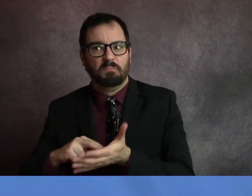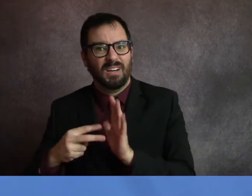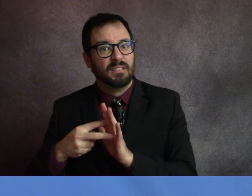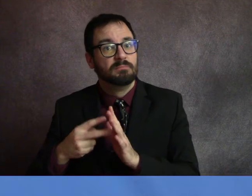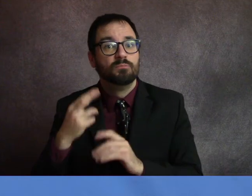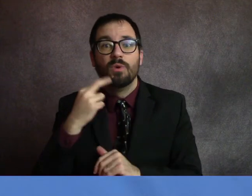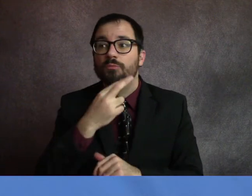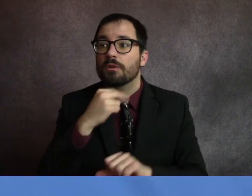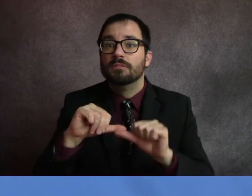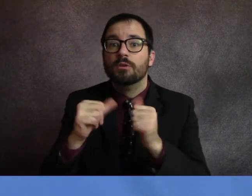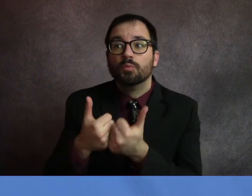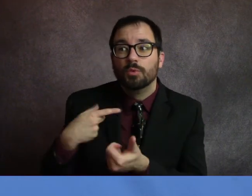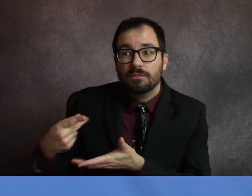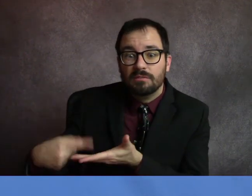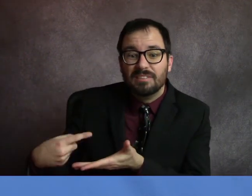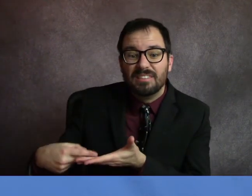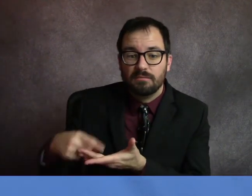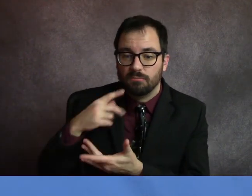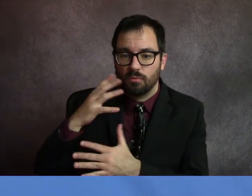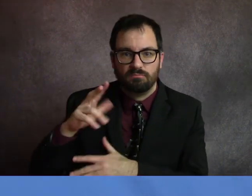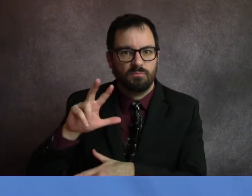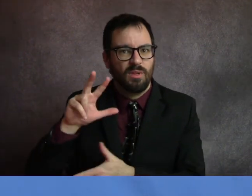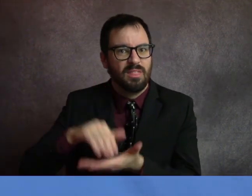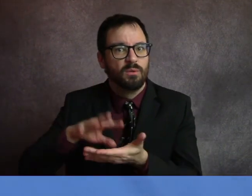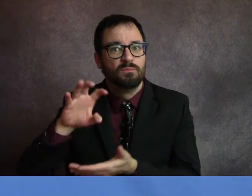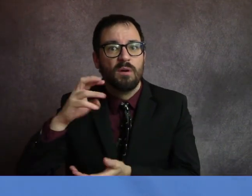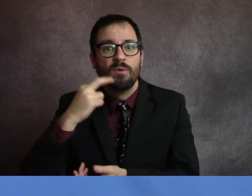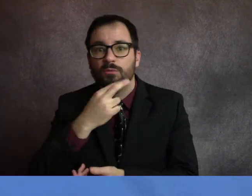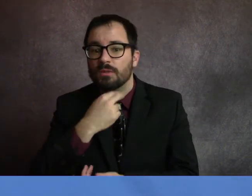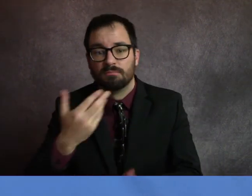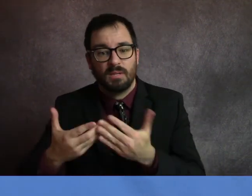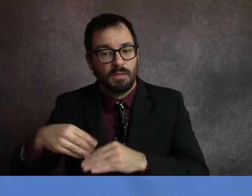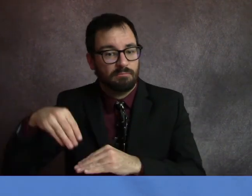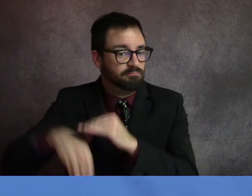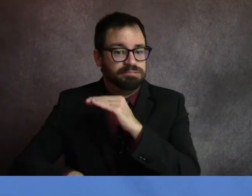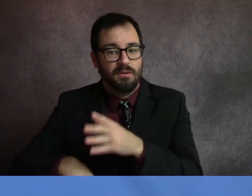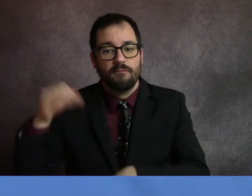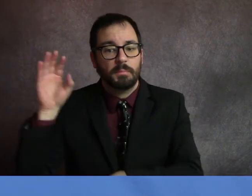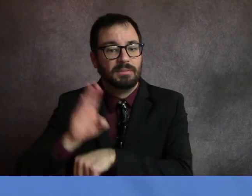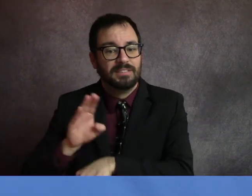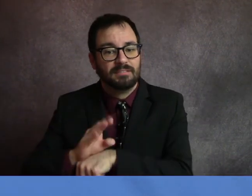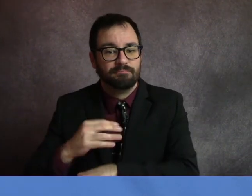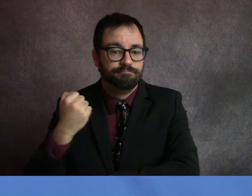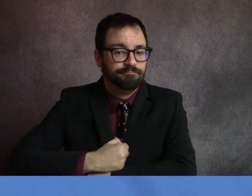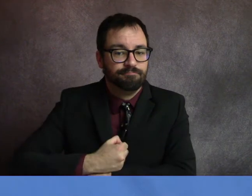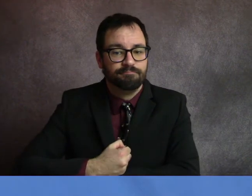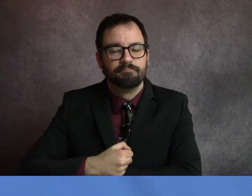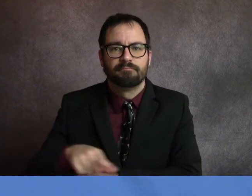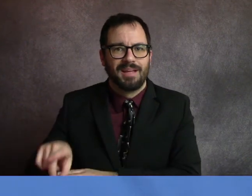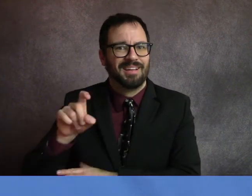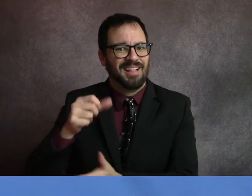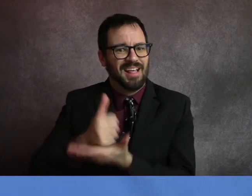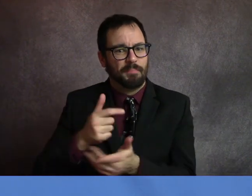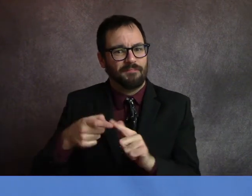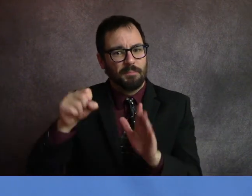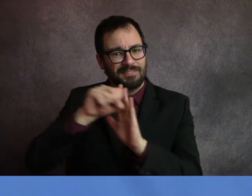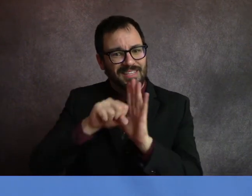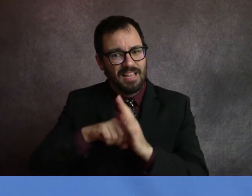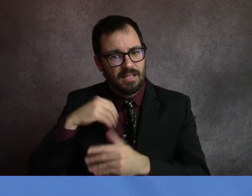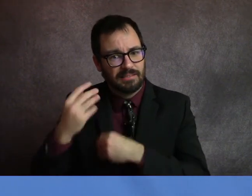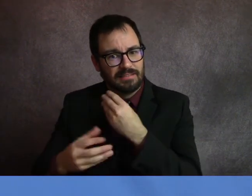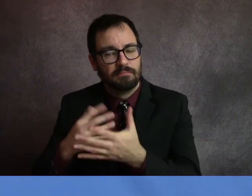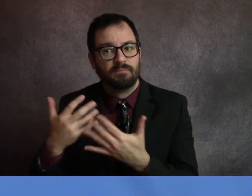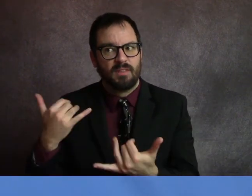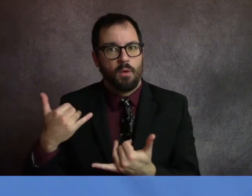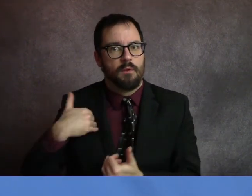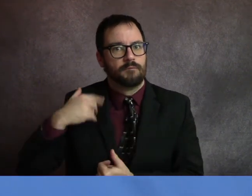week, 3,400 restaurants in Massachusetts have gone out of business. They need help. They need help on a state level. There's a piece of legislation right now in the economic